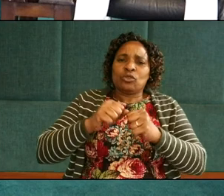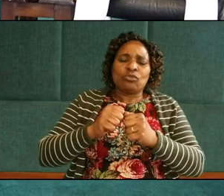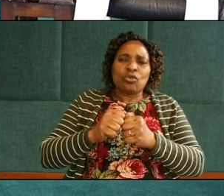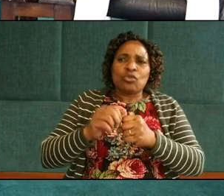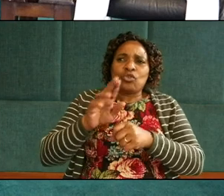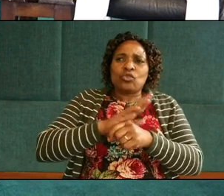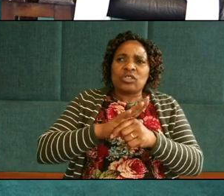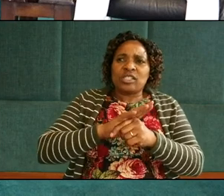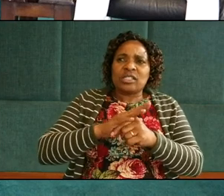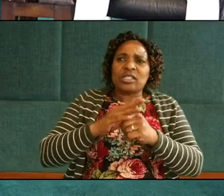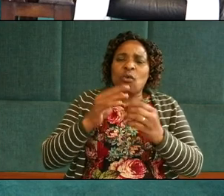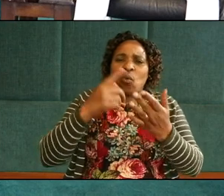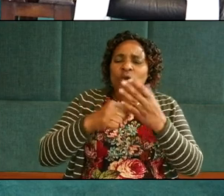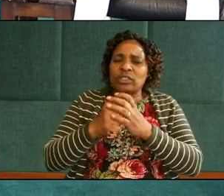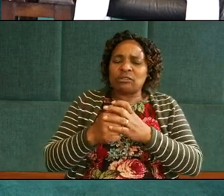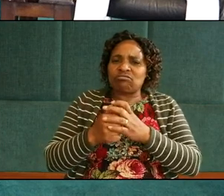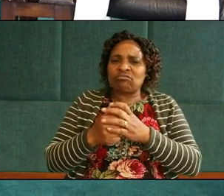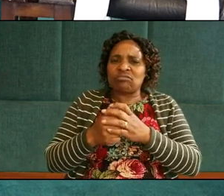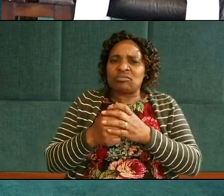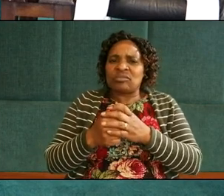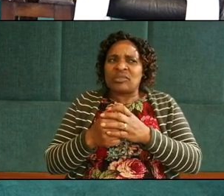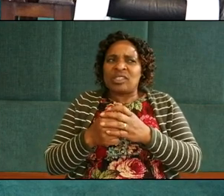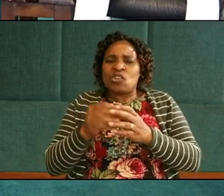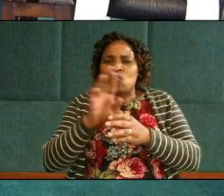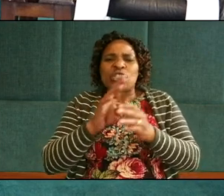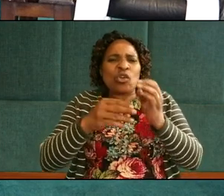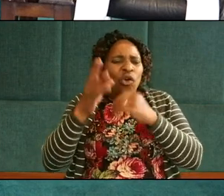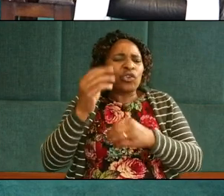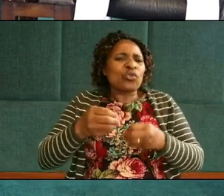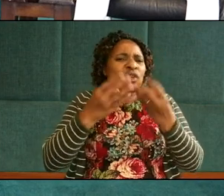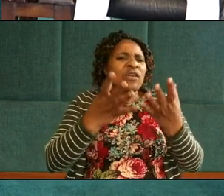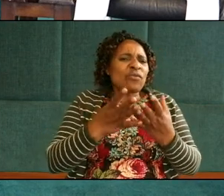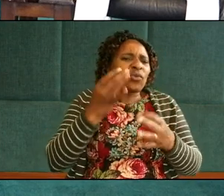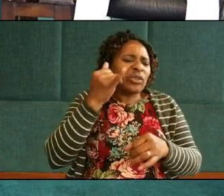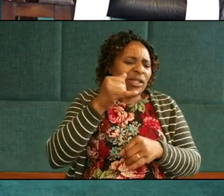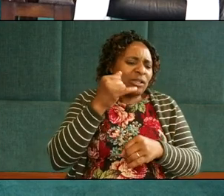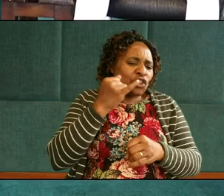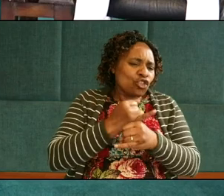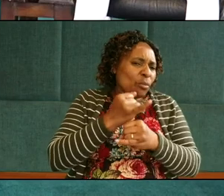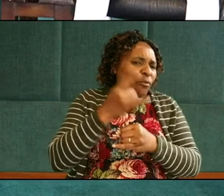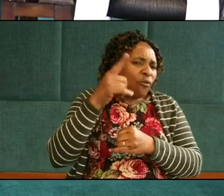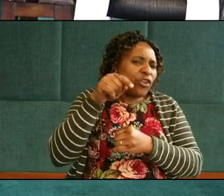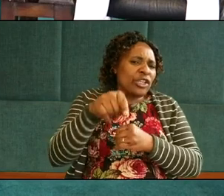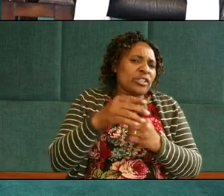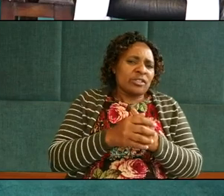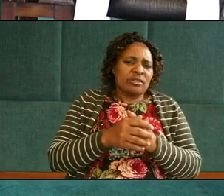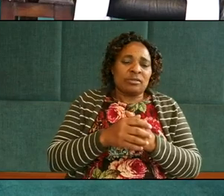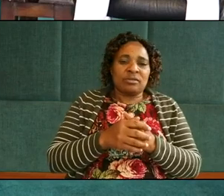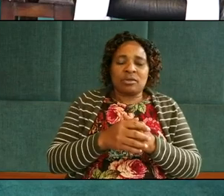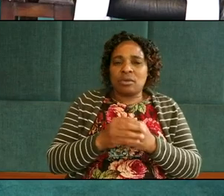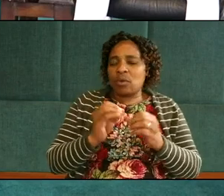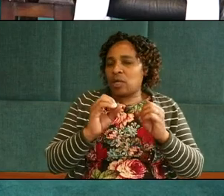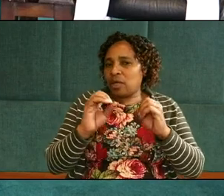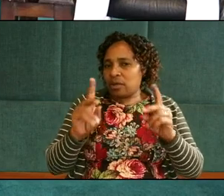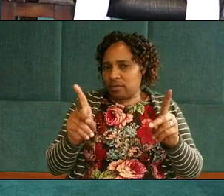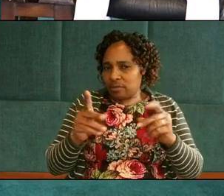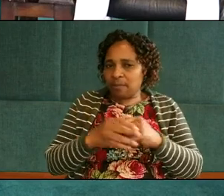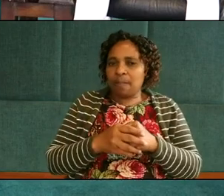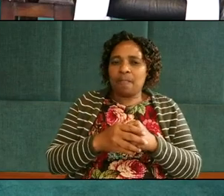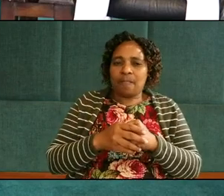for giving you that job. Mm-hmm. True. More so. Yeah. All right